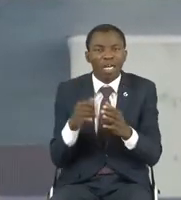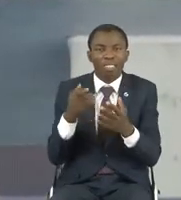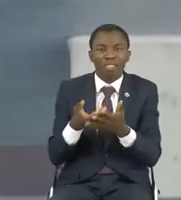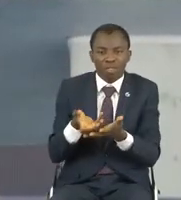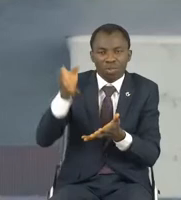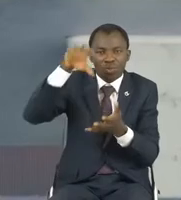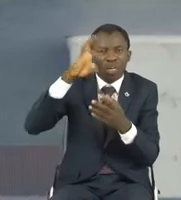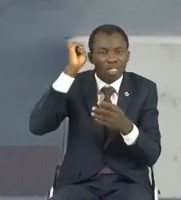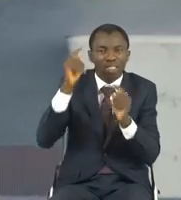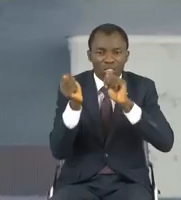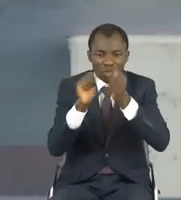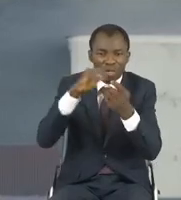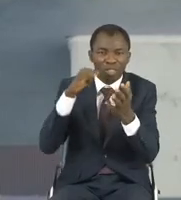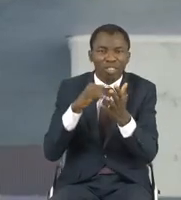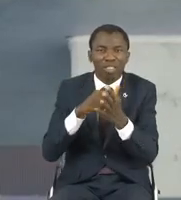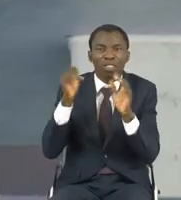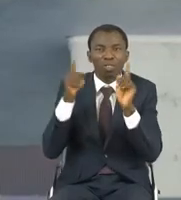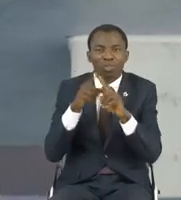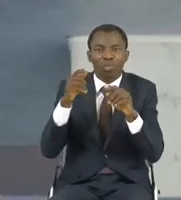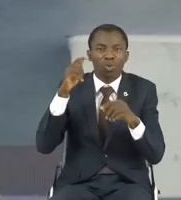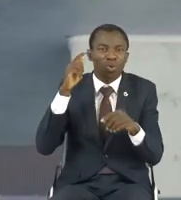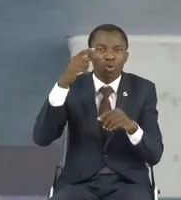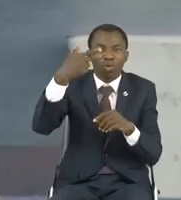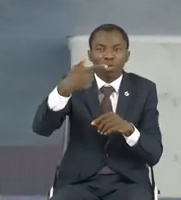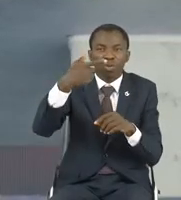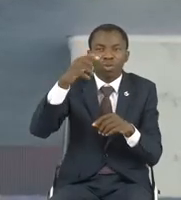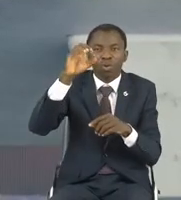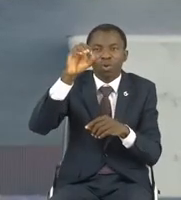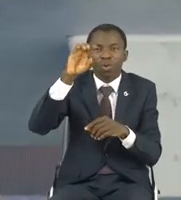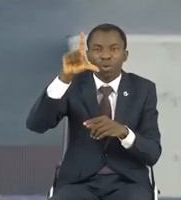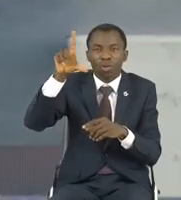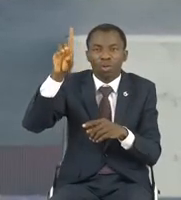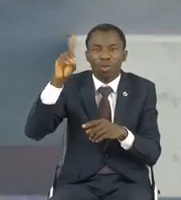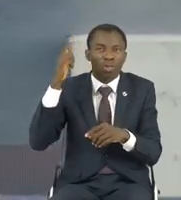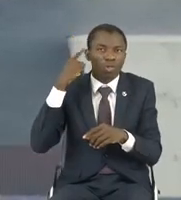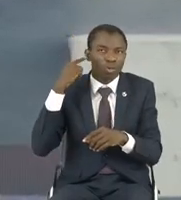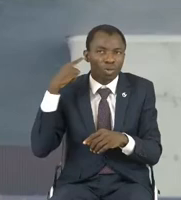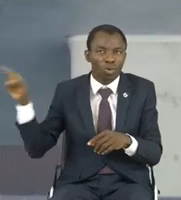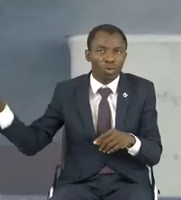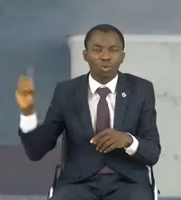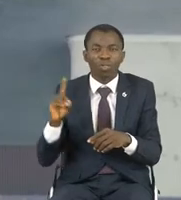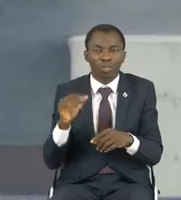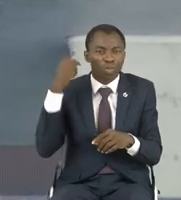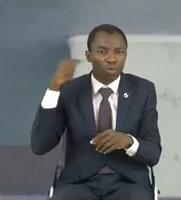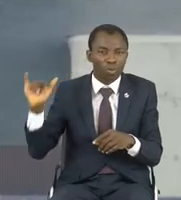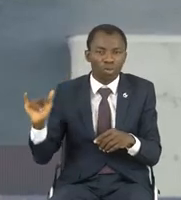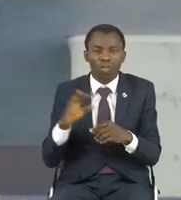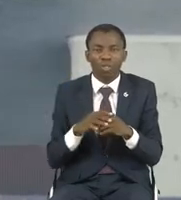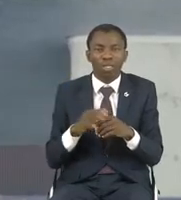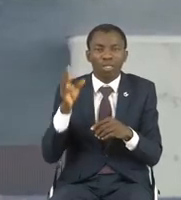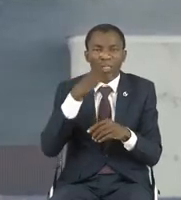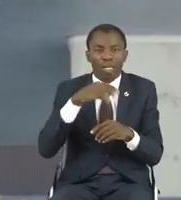literal gold. And he made a belt and strapped the gold